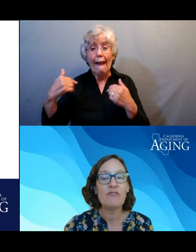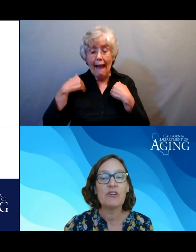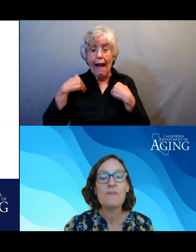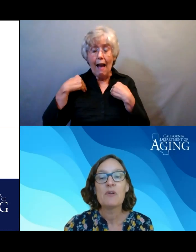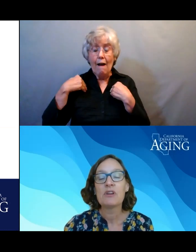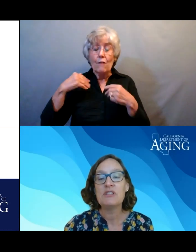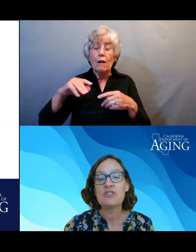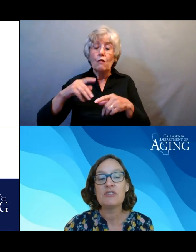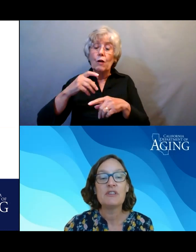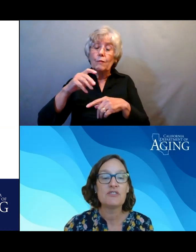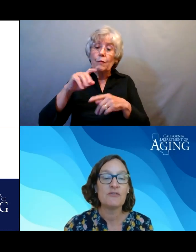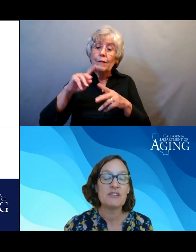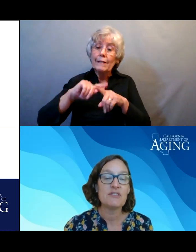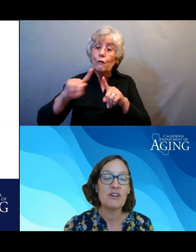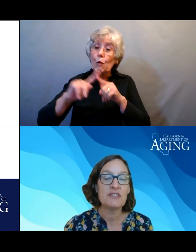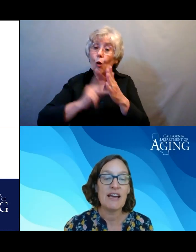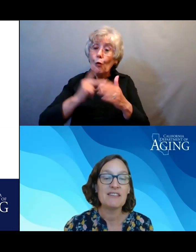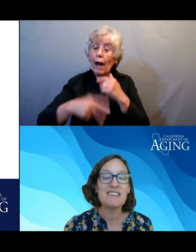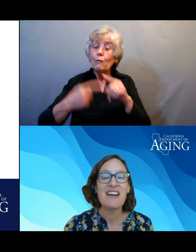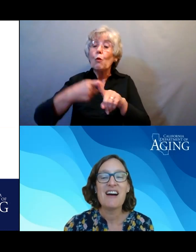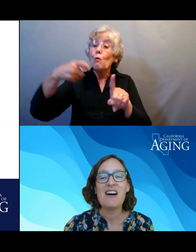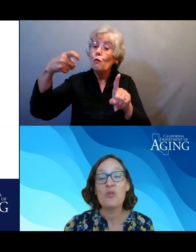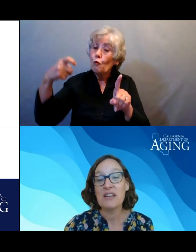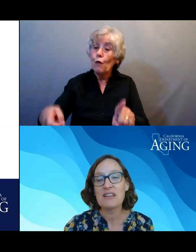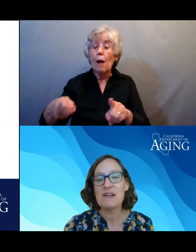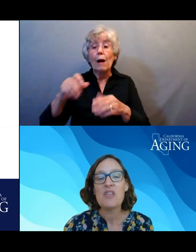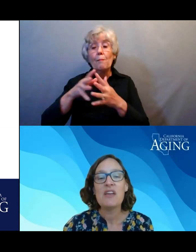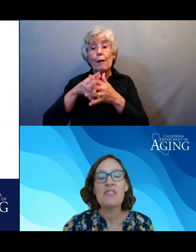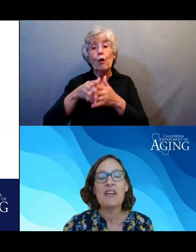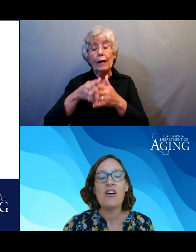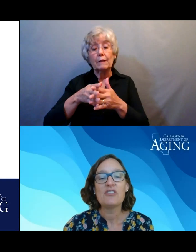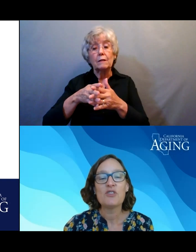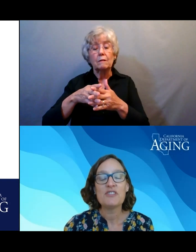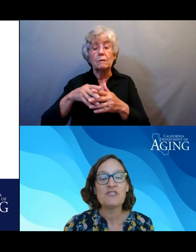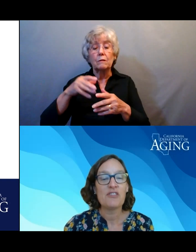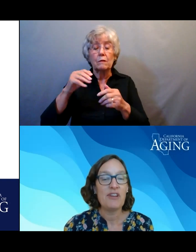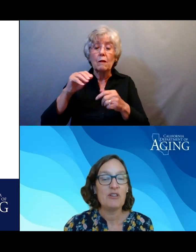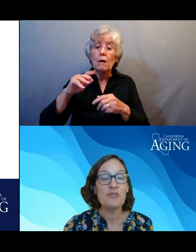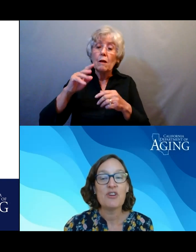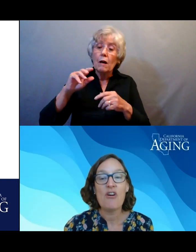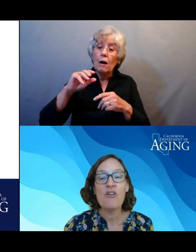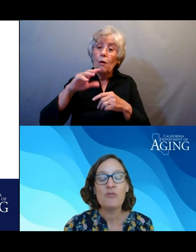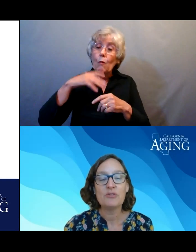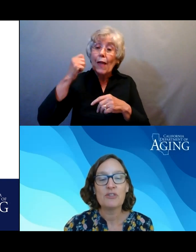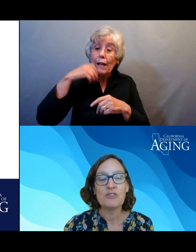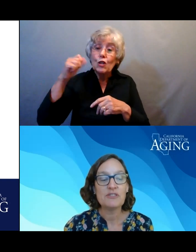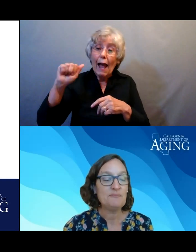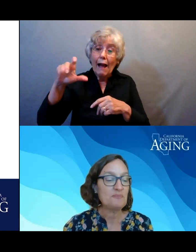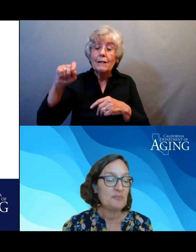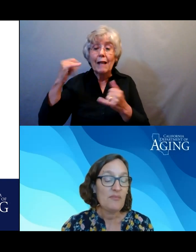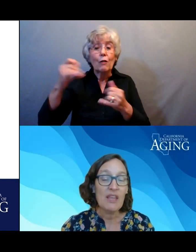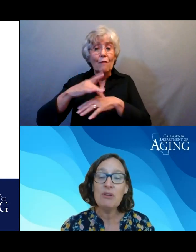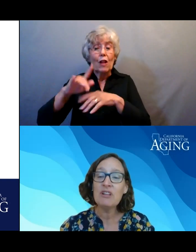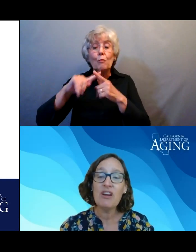have never conditioned services on status or income, that our services are available to all older